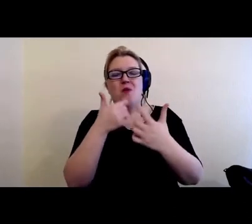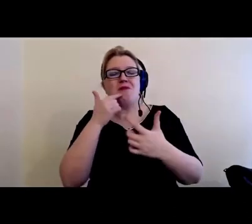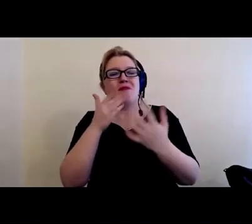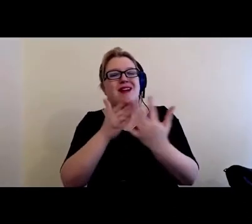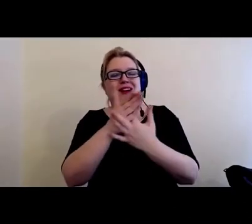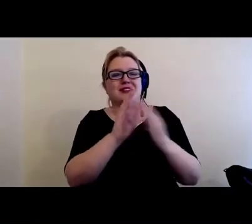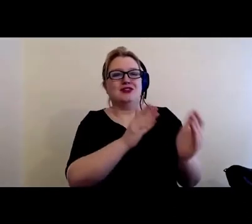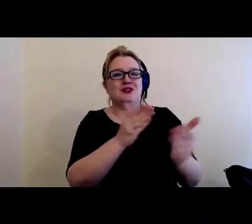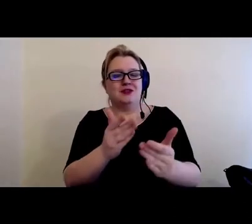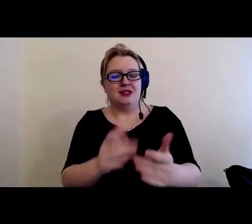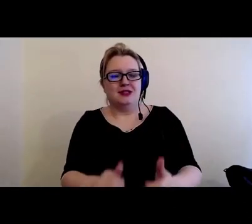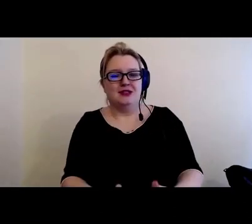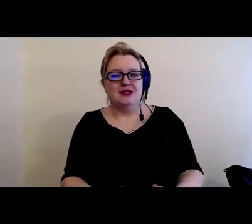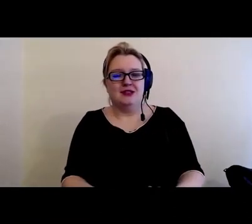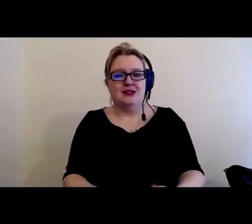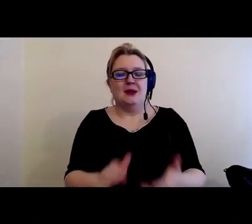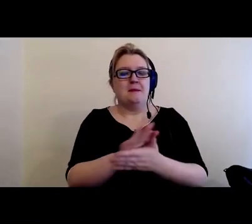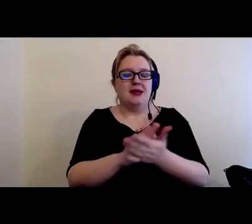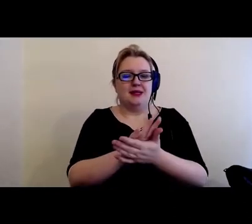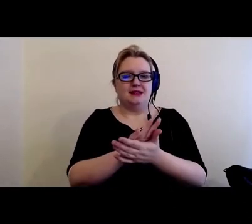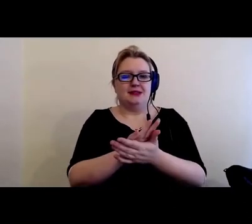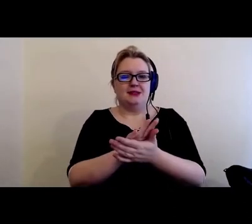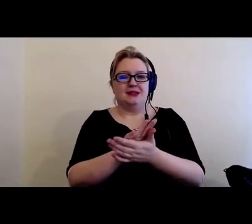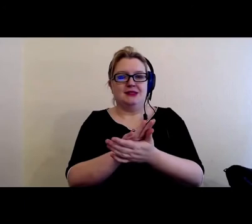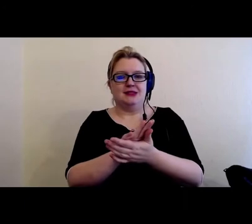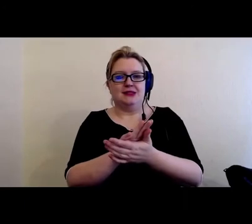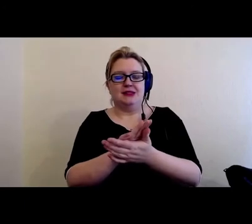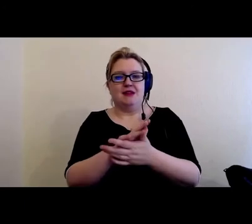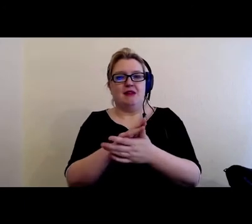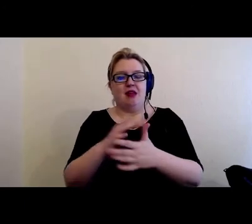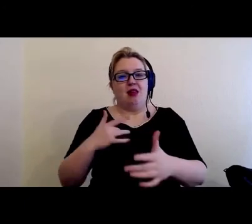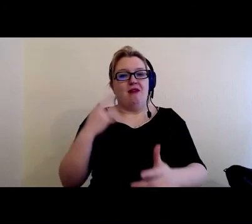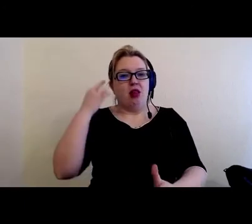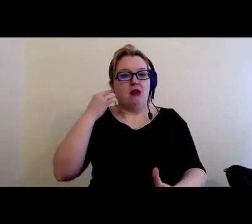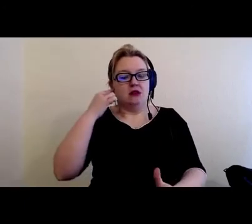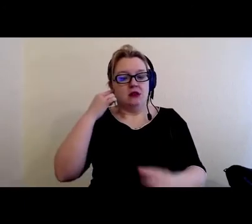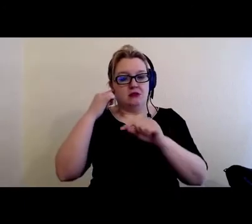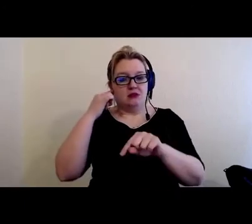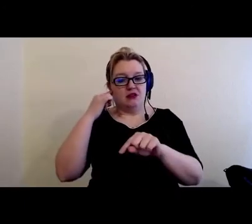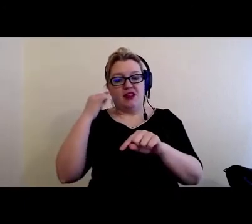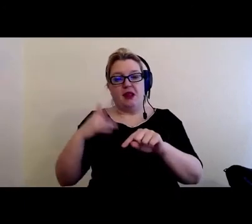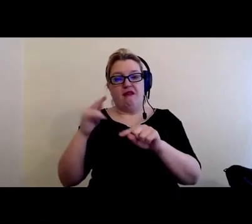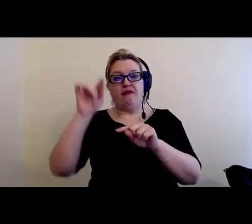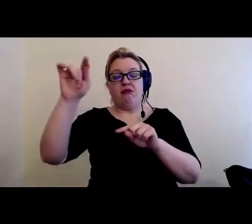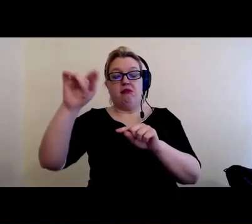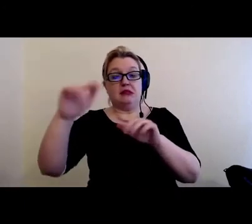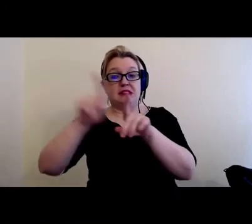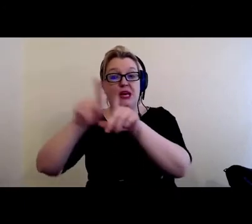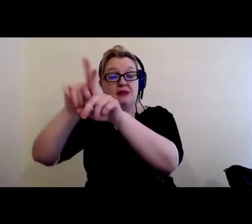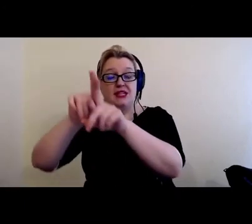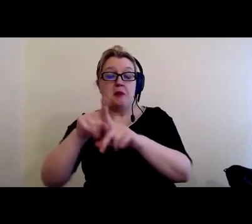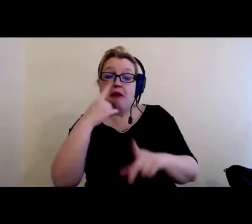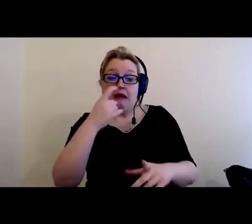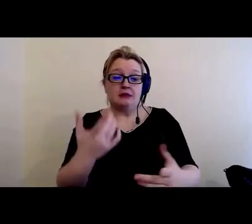very different experience if you live in North Central London, depending on what provider you use. And the final one, unfortunately, is a pessimistic one,